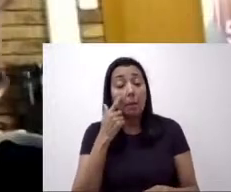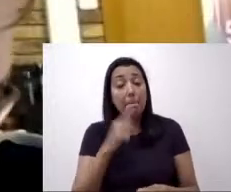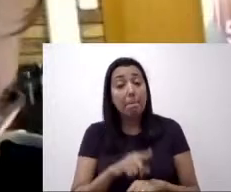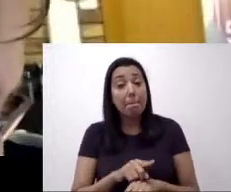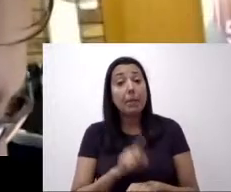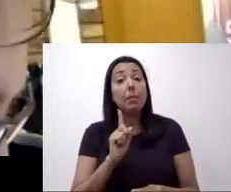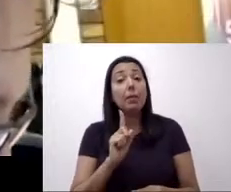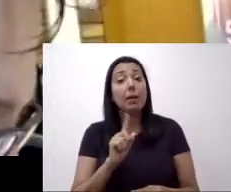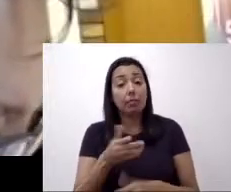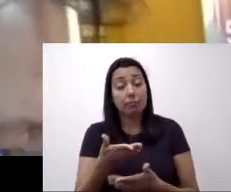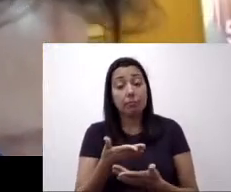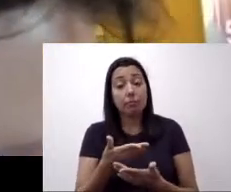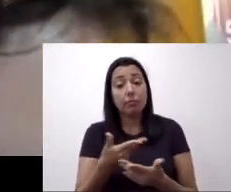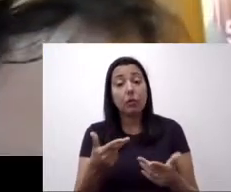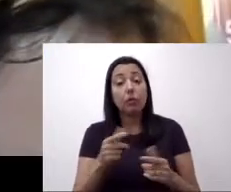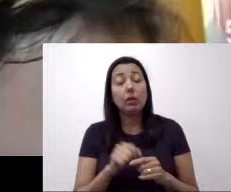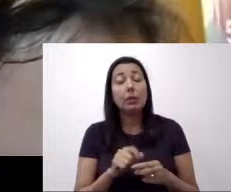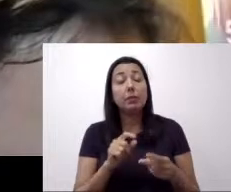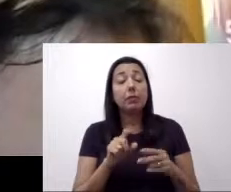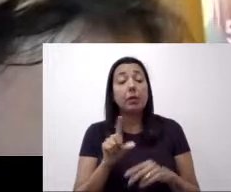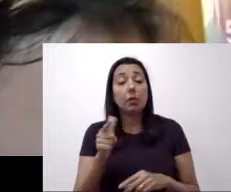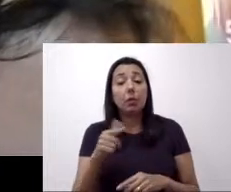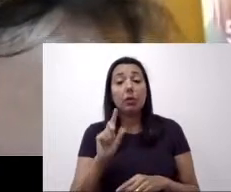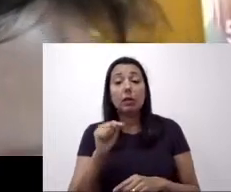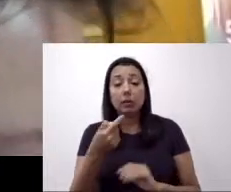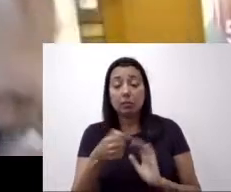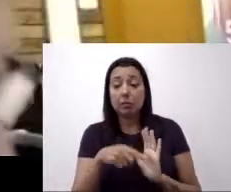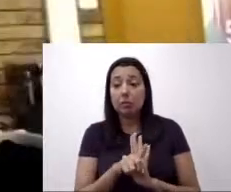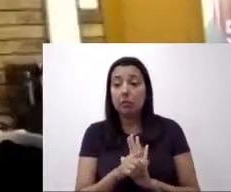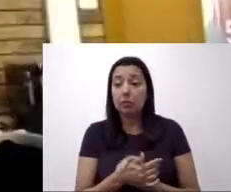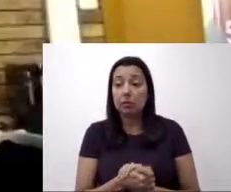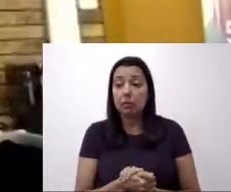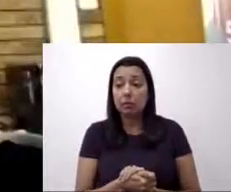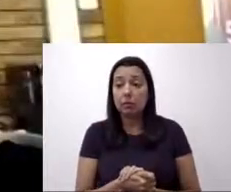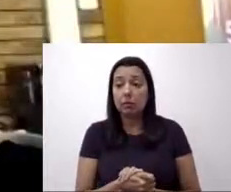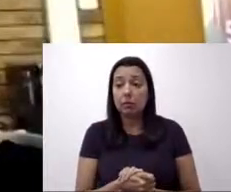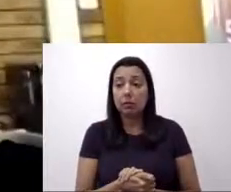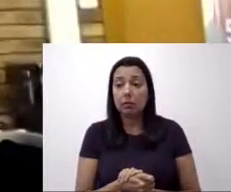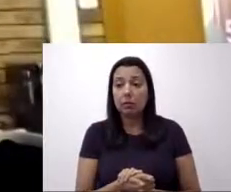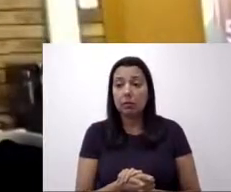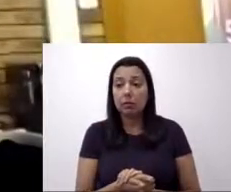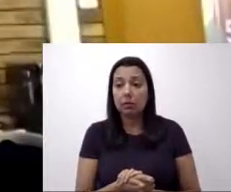About next question. About tournant,